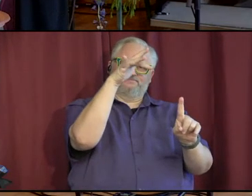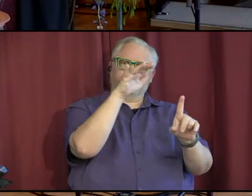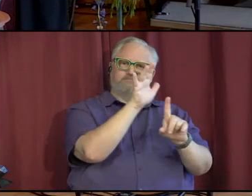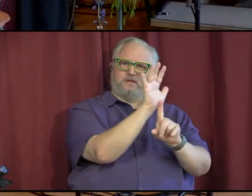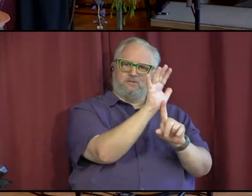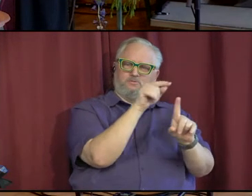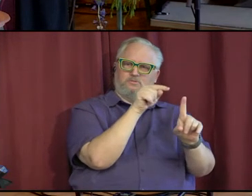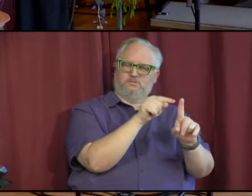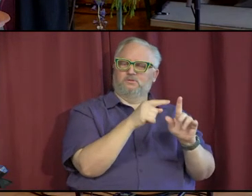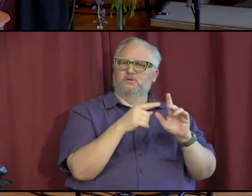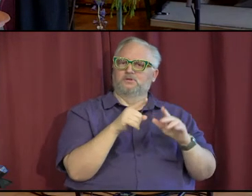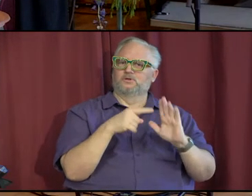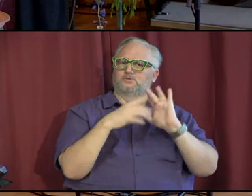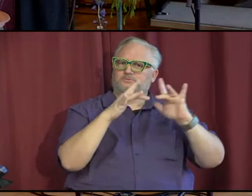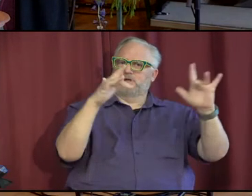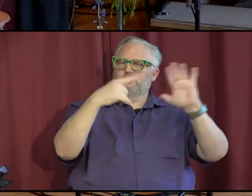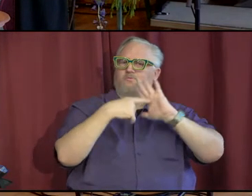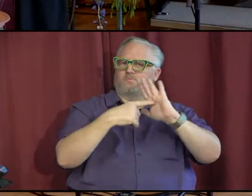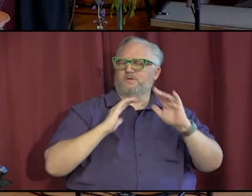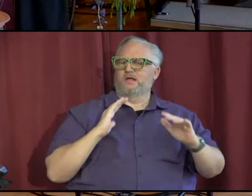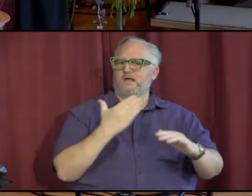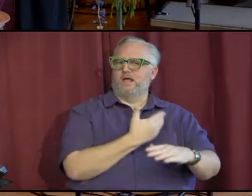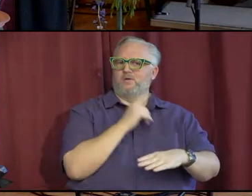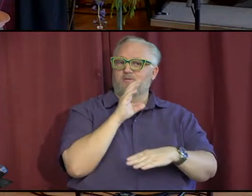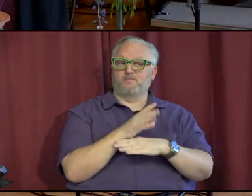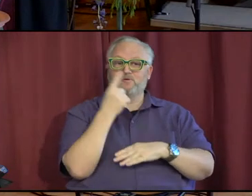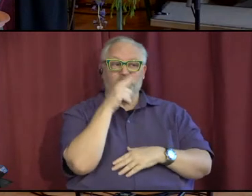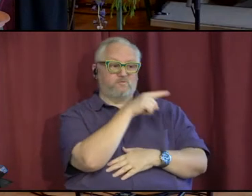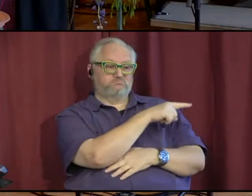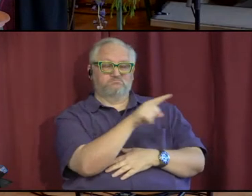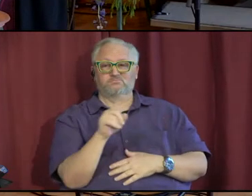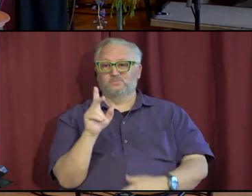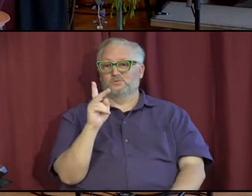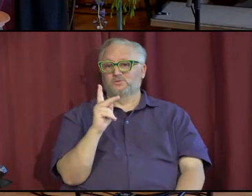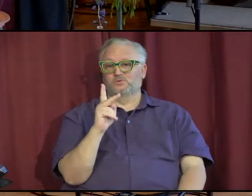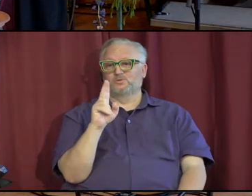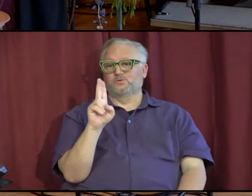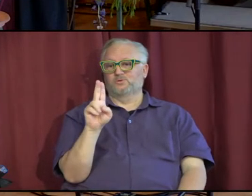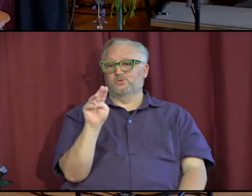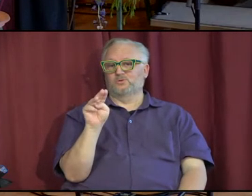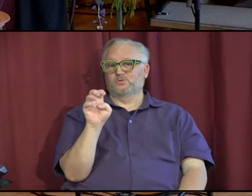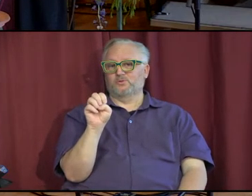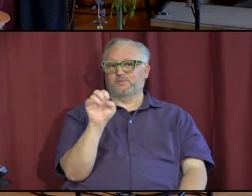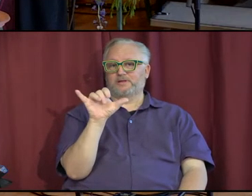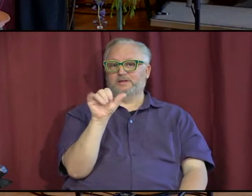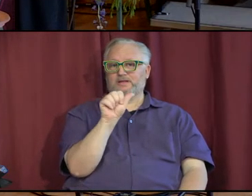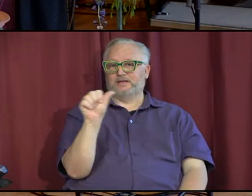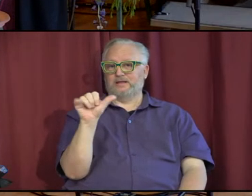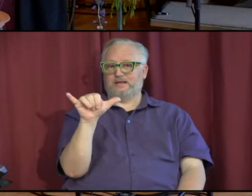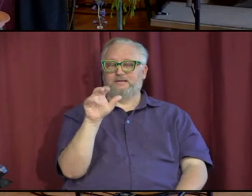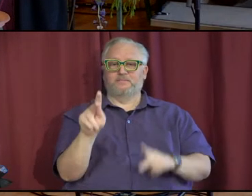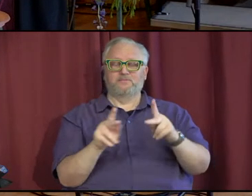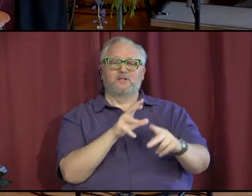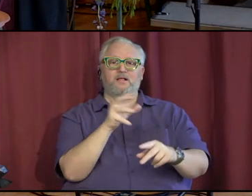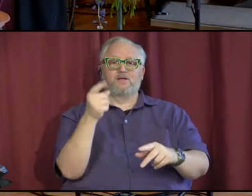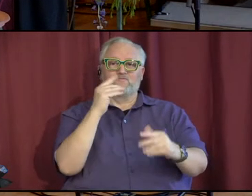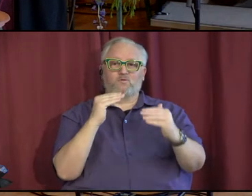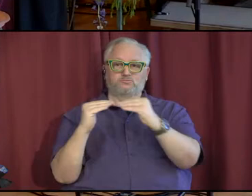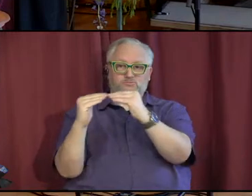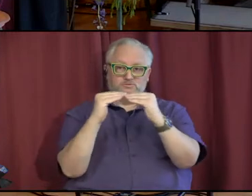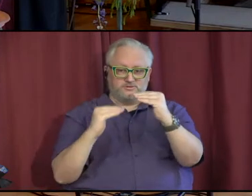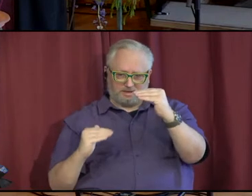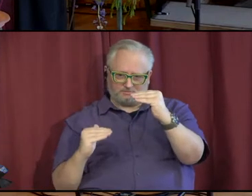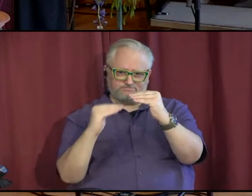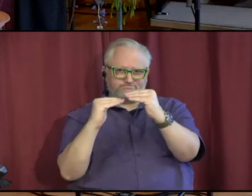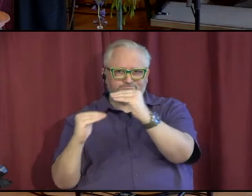our commitment to the Kumeyaay people and to justice and equity for